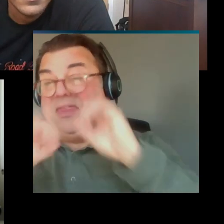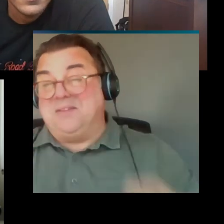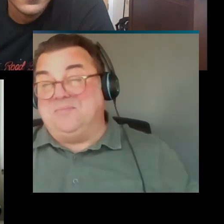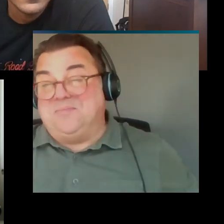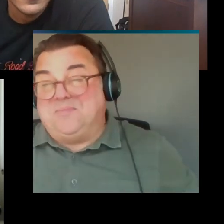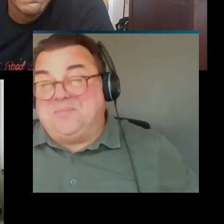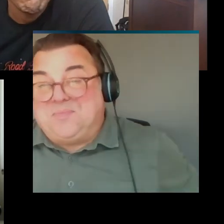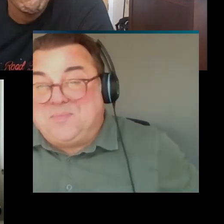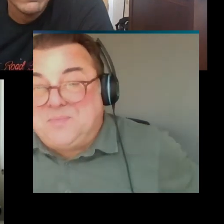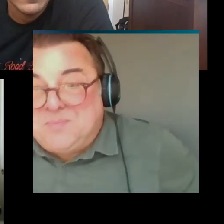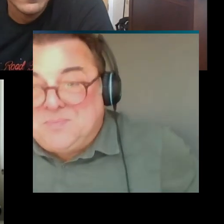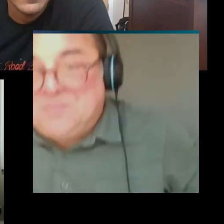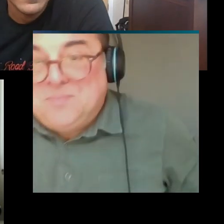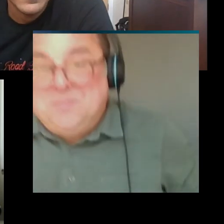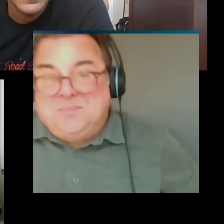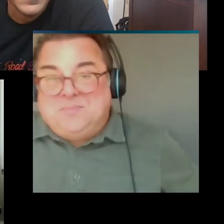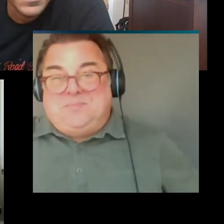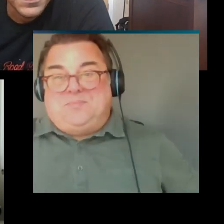Awesome.